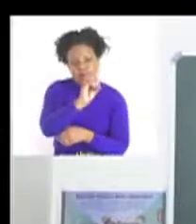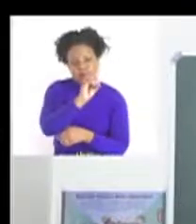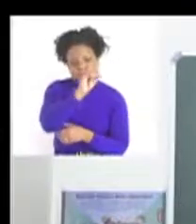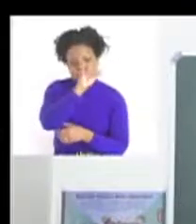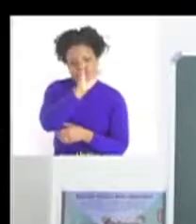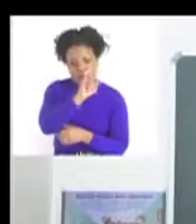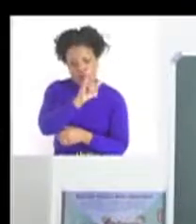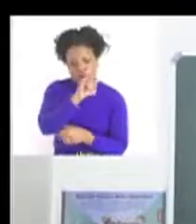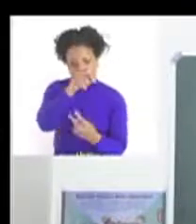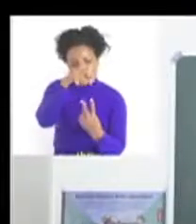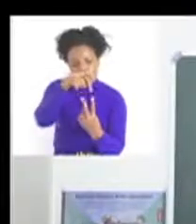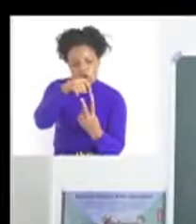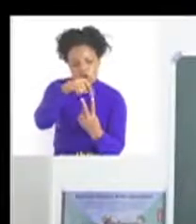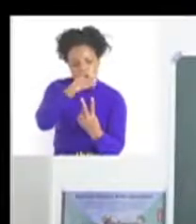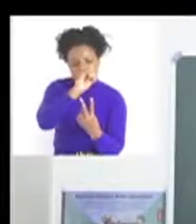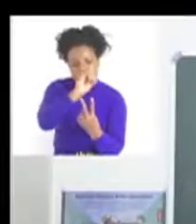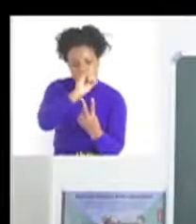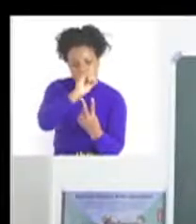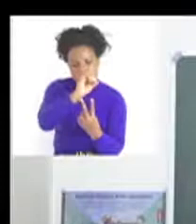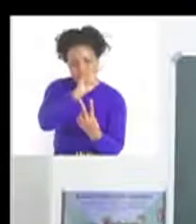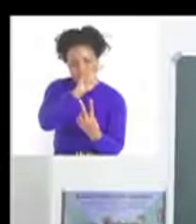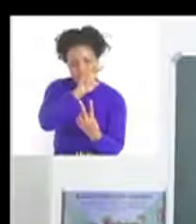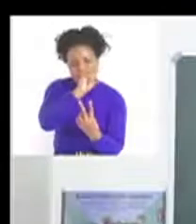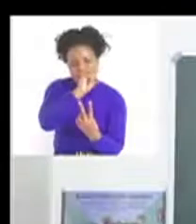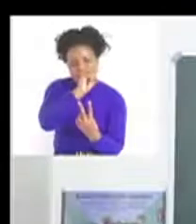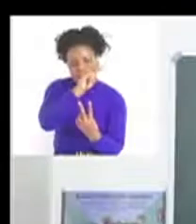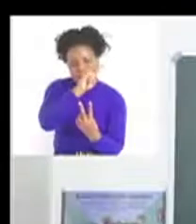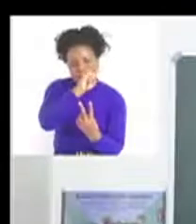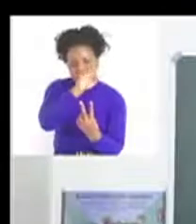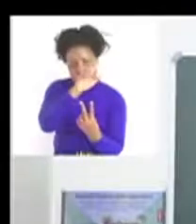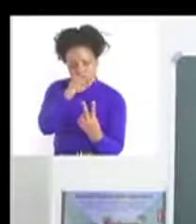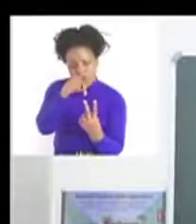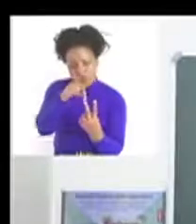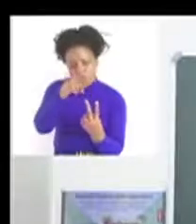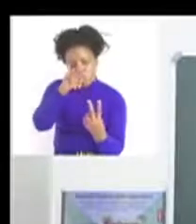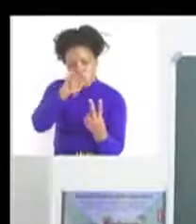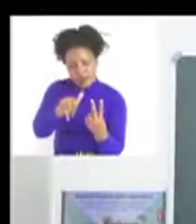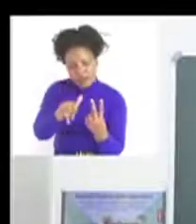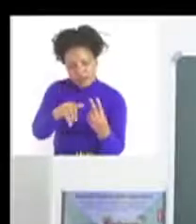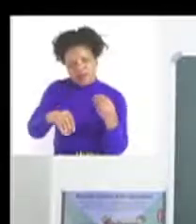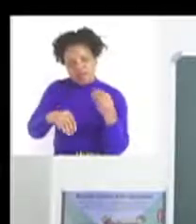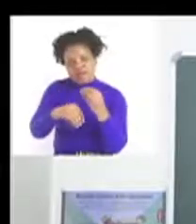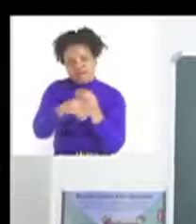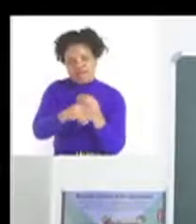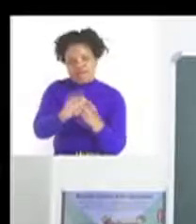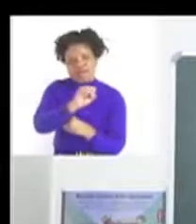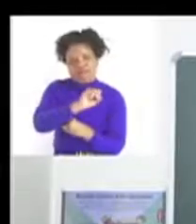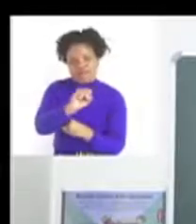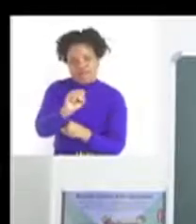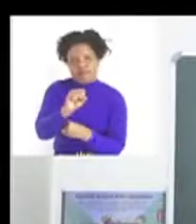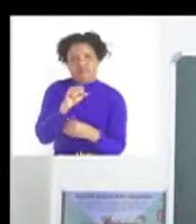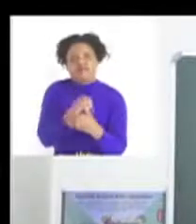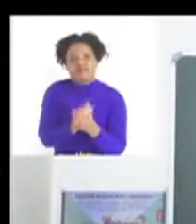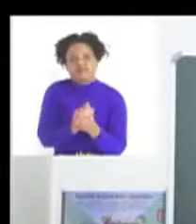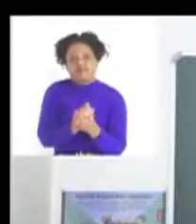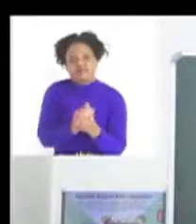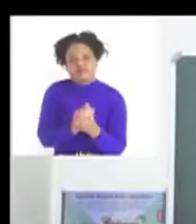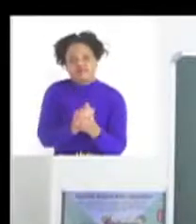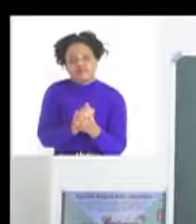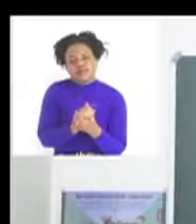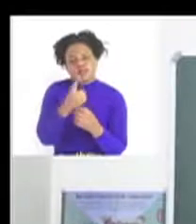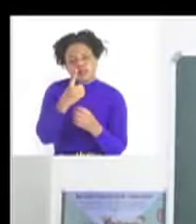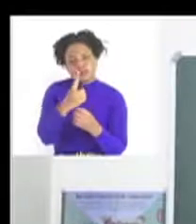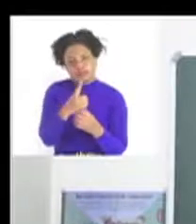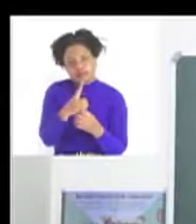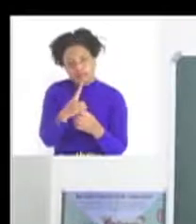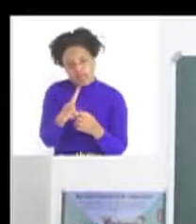So it becomes boys. 1 boy, 5 boys. You just add an S. But in the